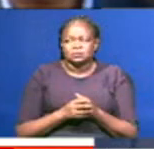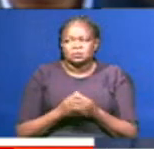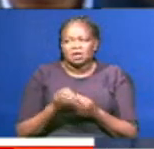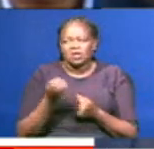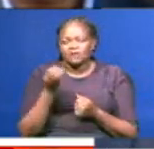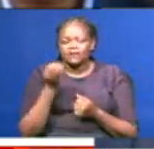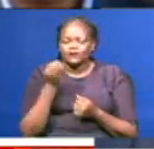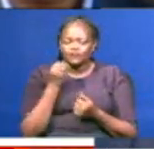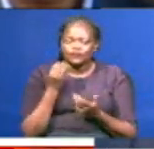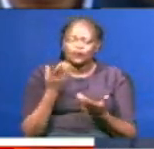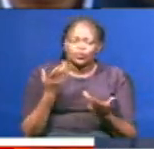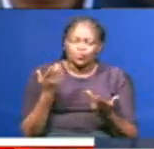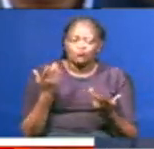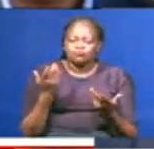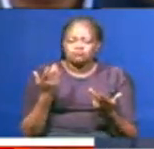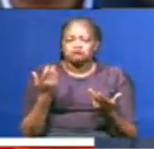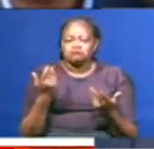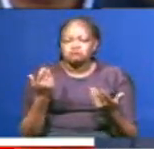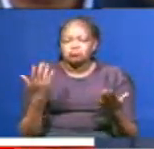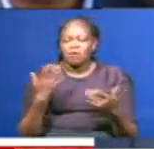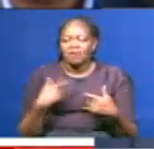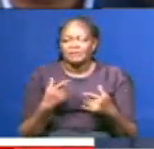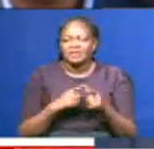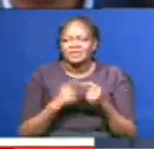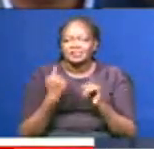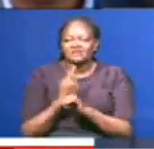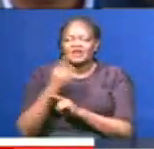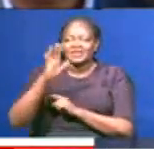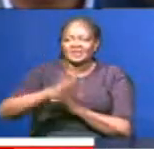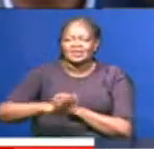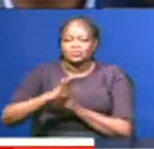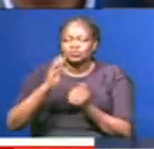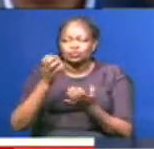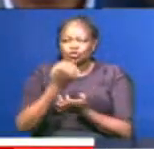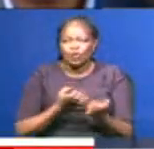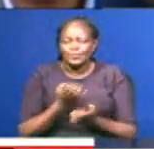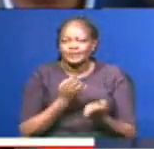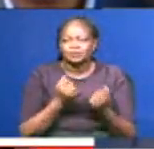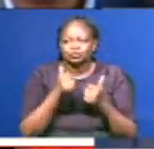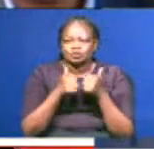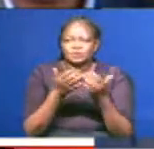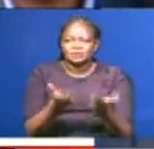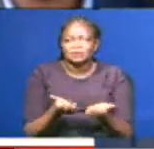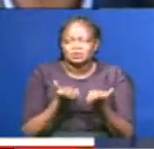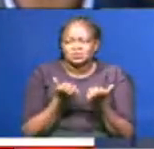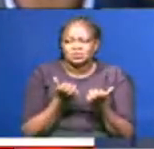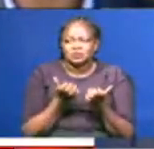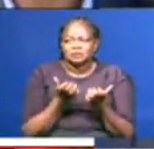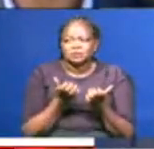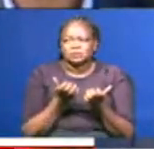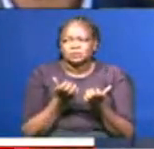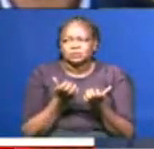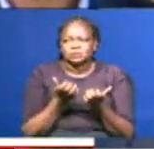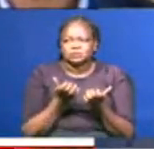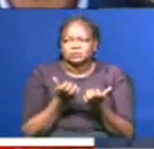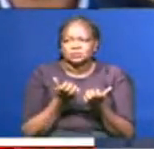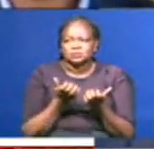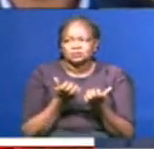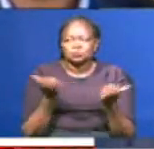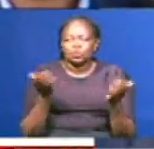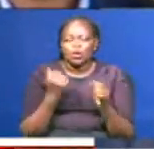we are today, and in the various other sectors of the economy which needs, where we operate